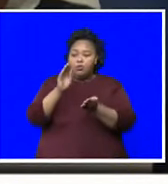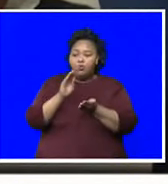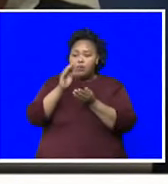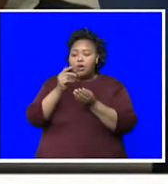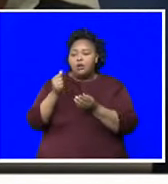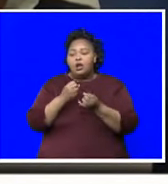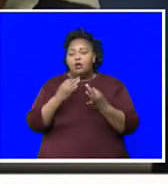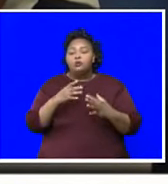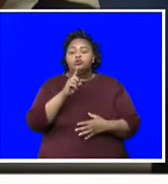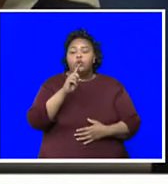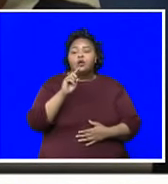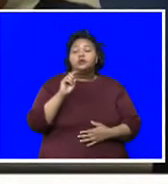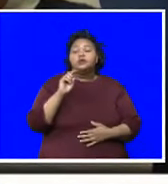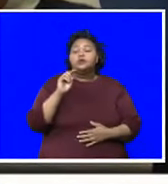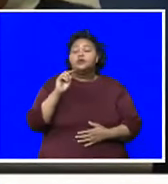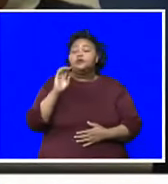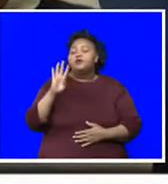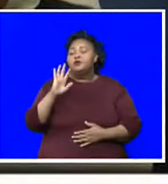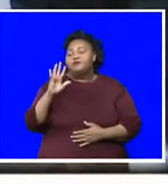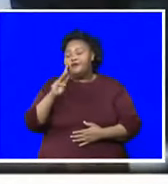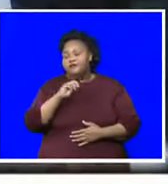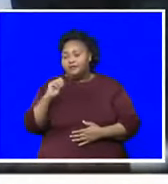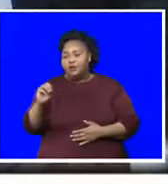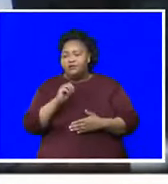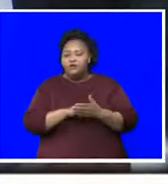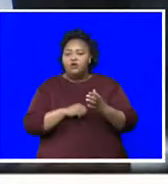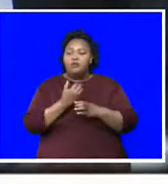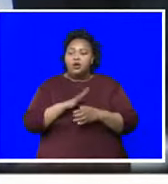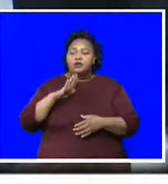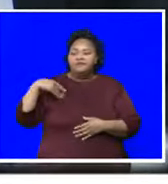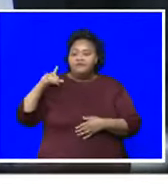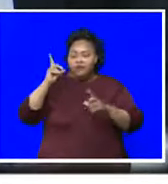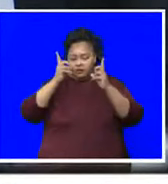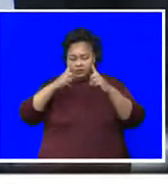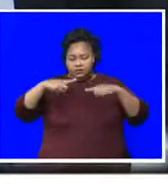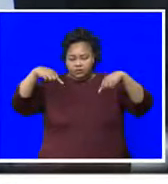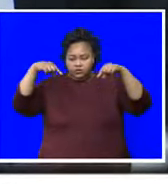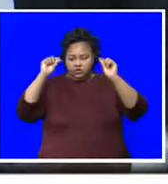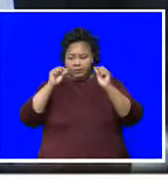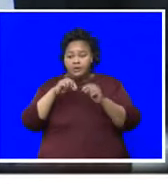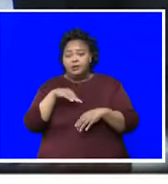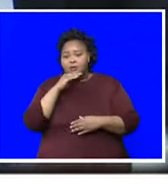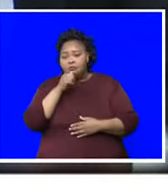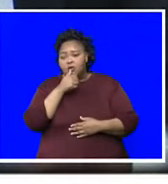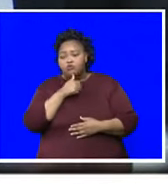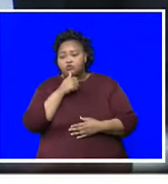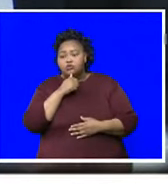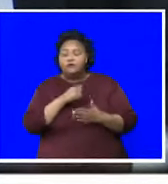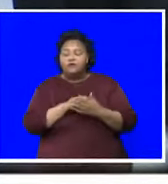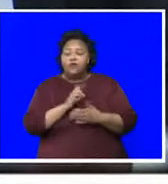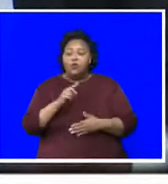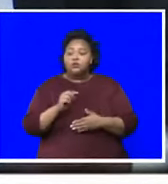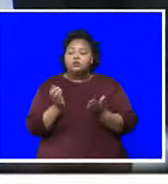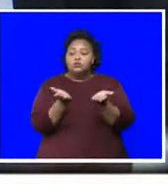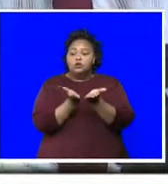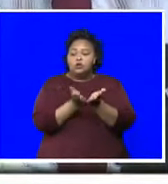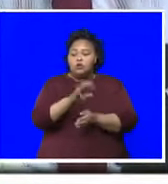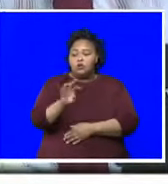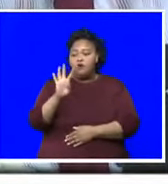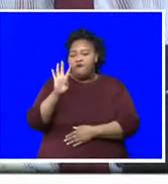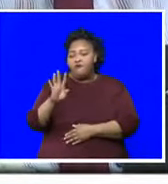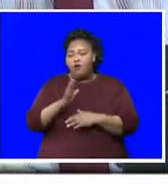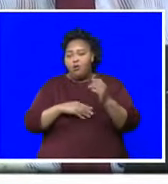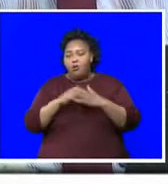145 million emalangeni from the government of Japan, which has been utilized in the building of 4 schools,